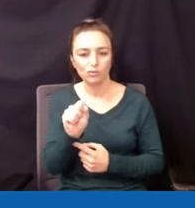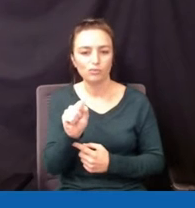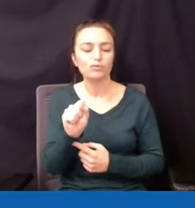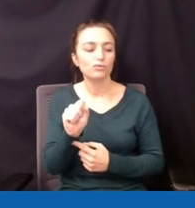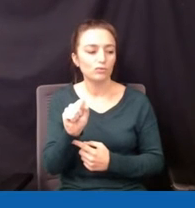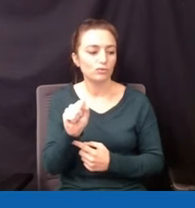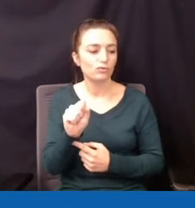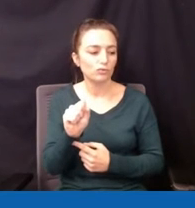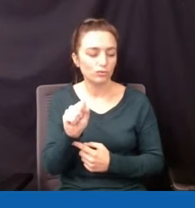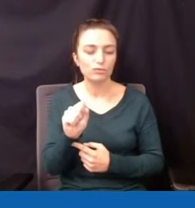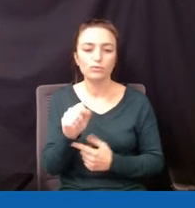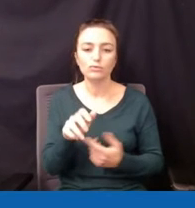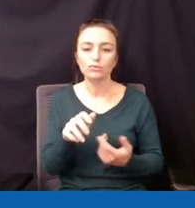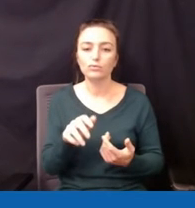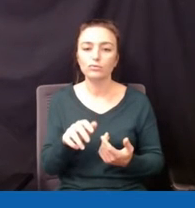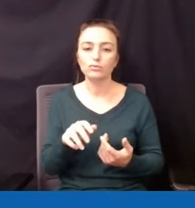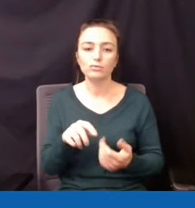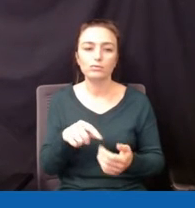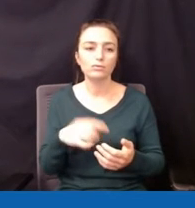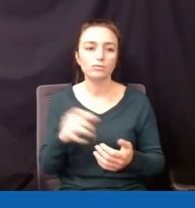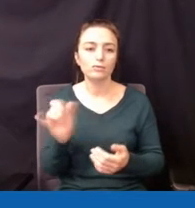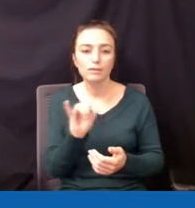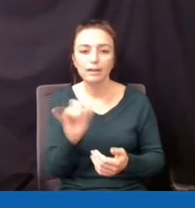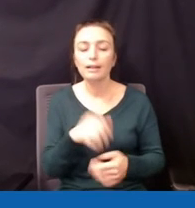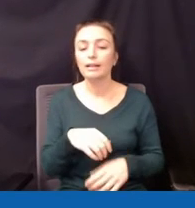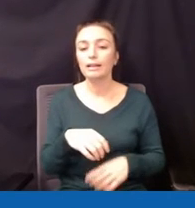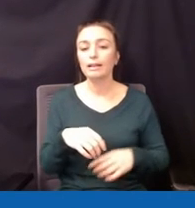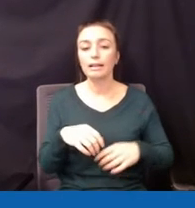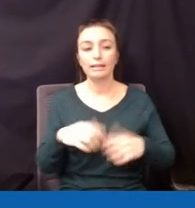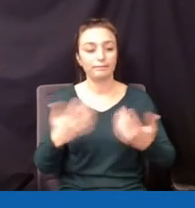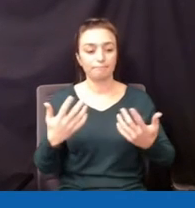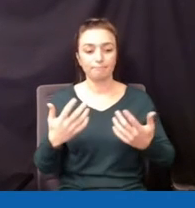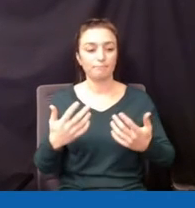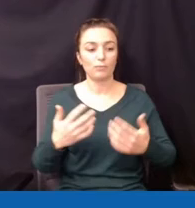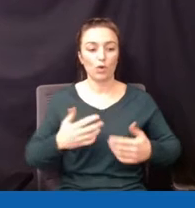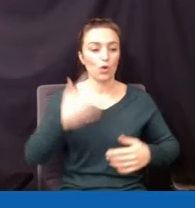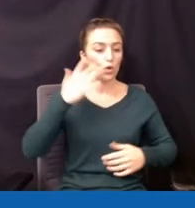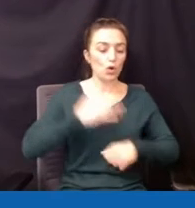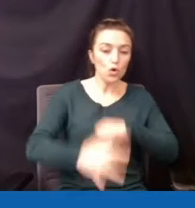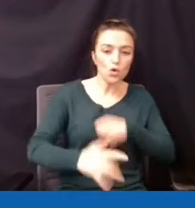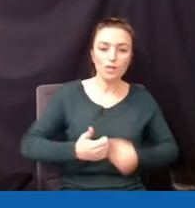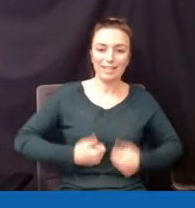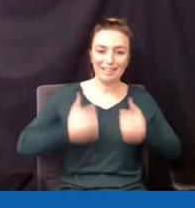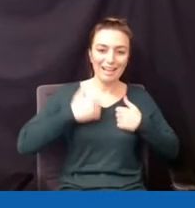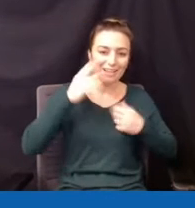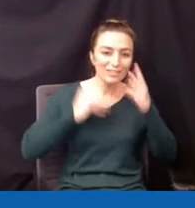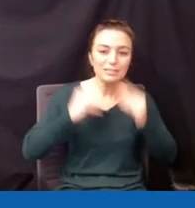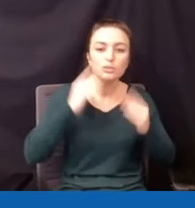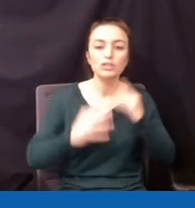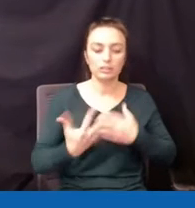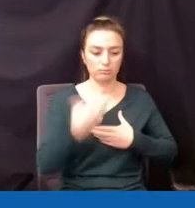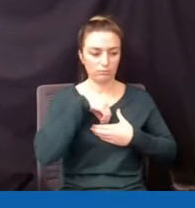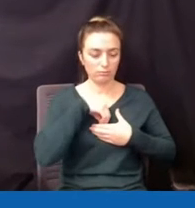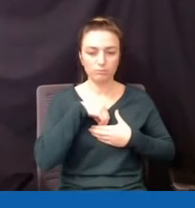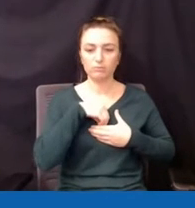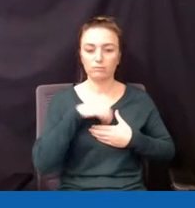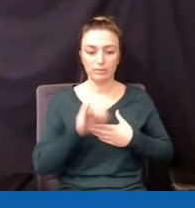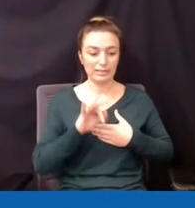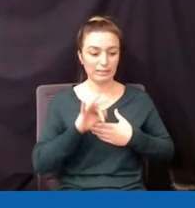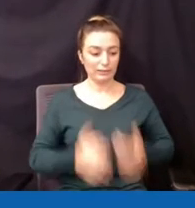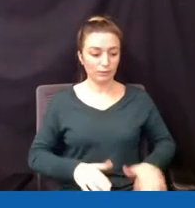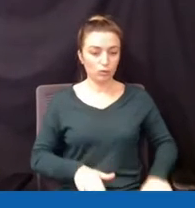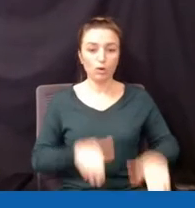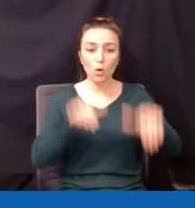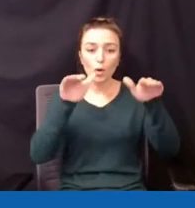as adversities in one's early life experiences, people who live in low-income communities and other